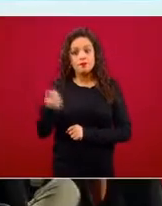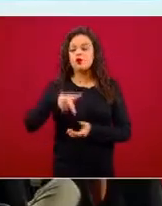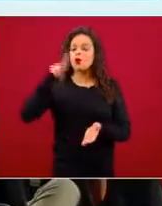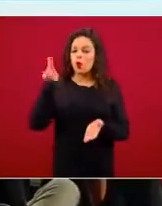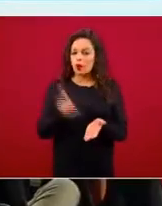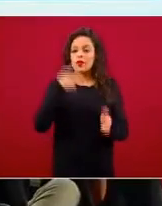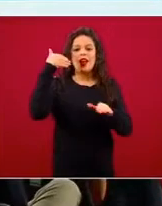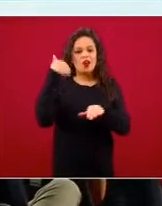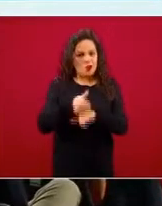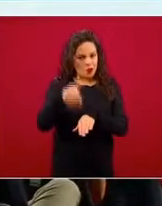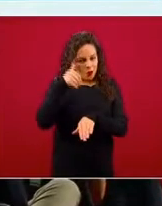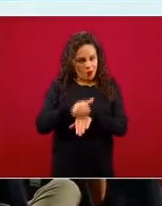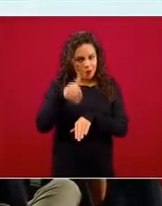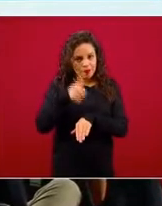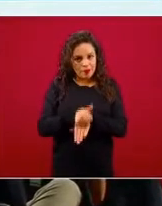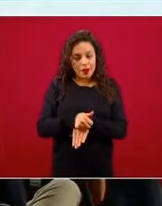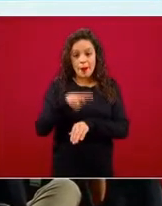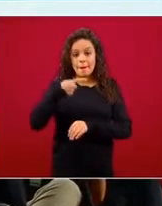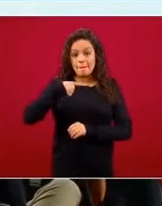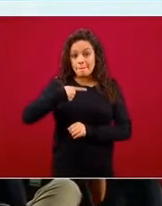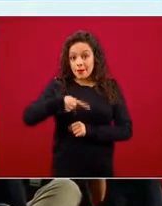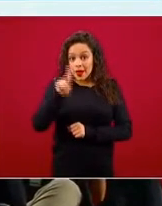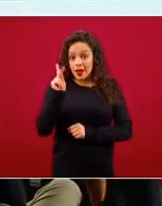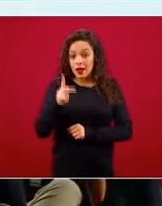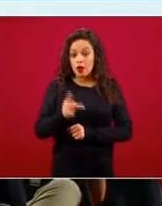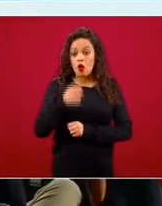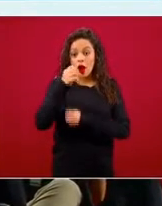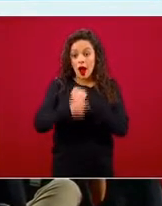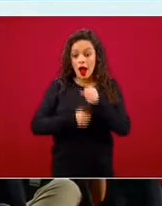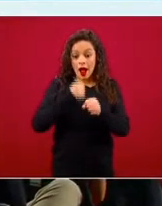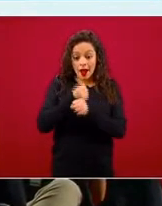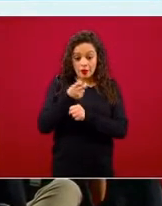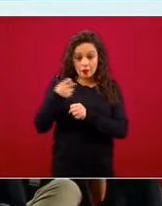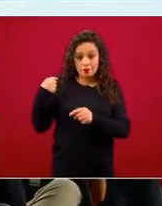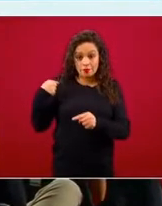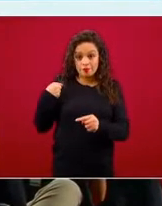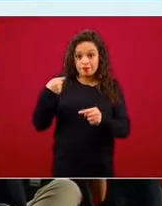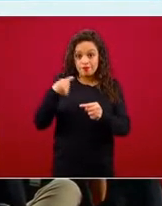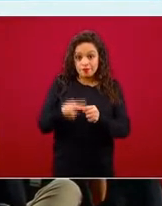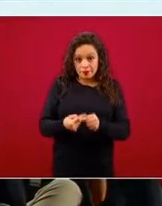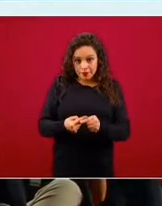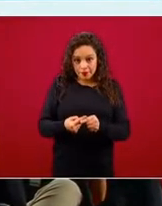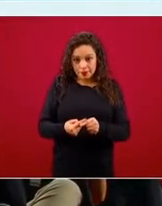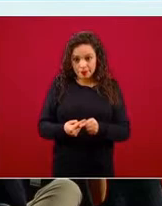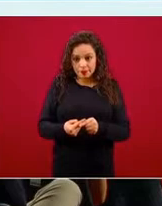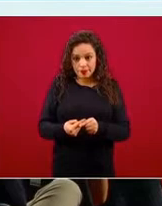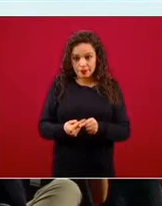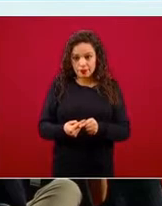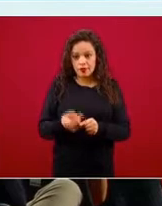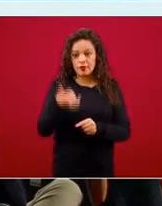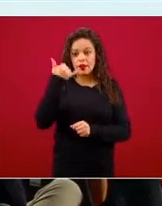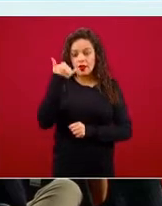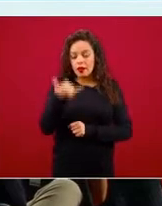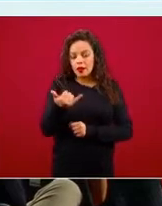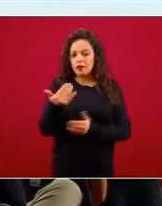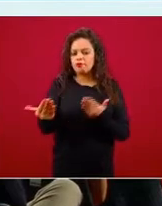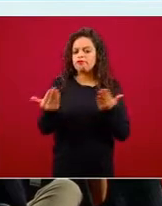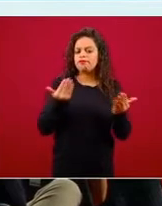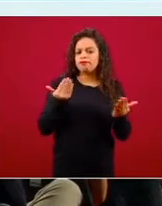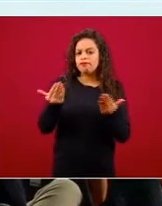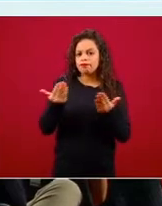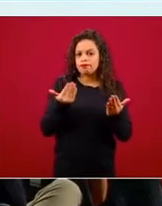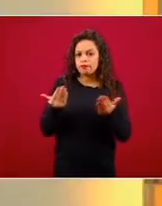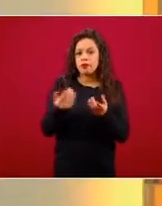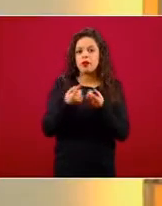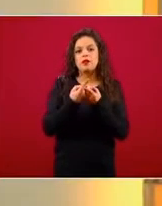Let's compare it to a length that is equivalent to previous years. Let's talk about the cut up to April so that we